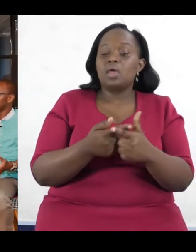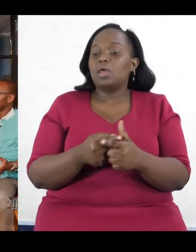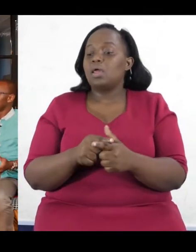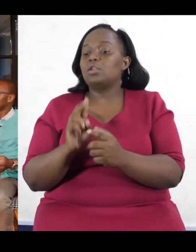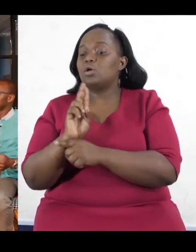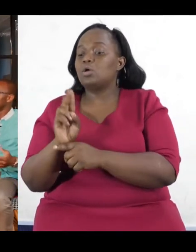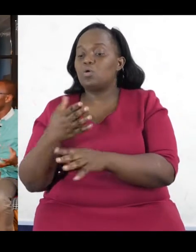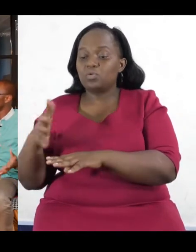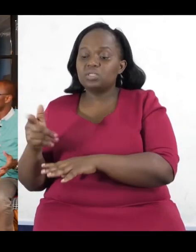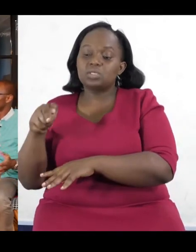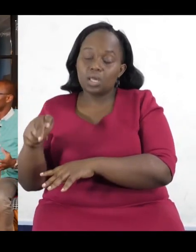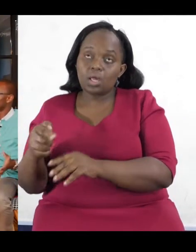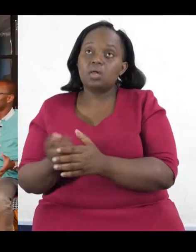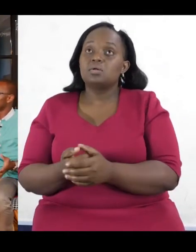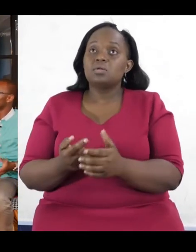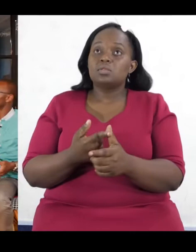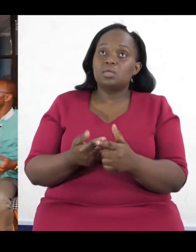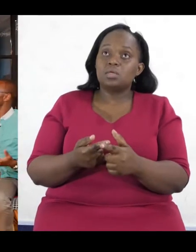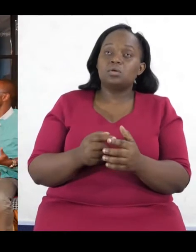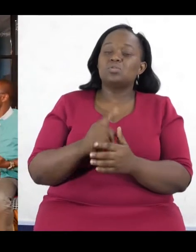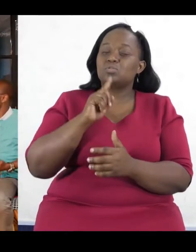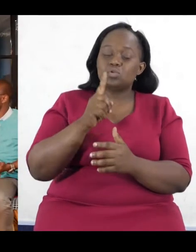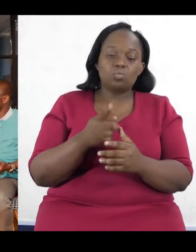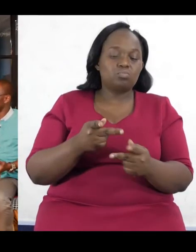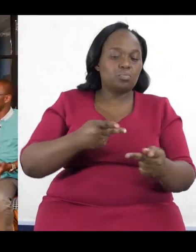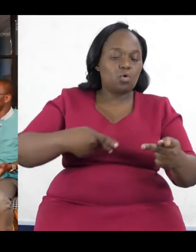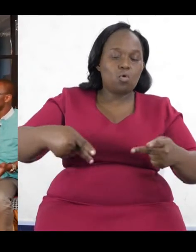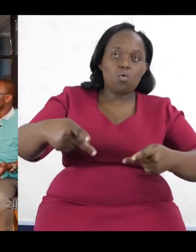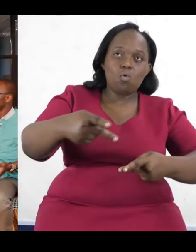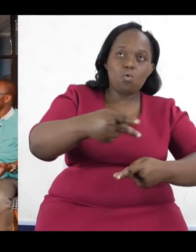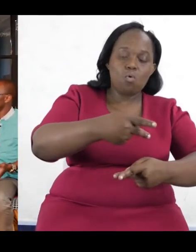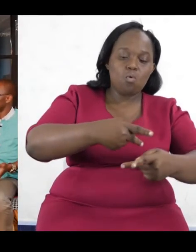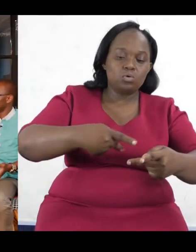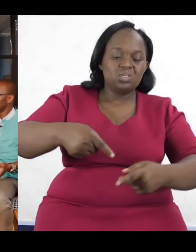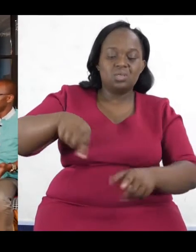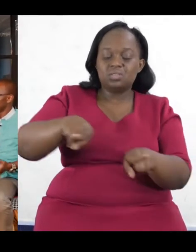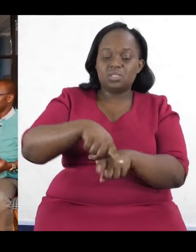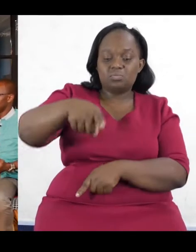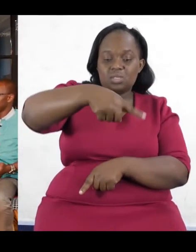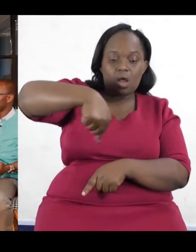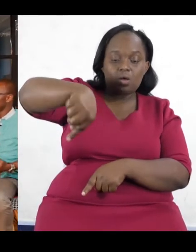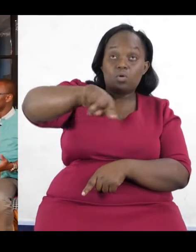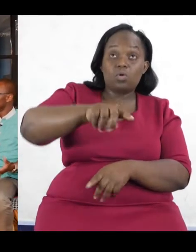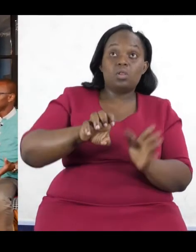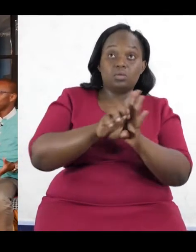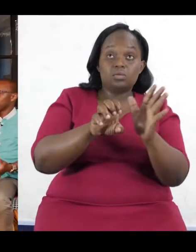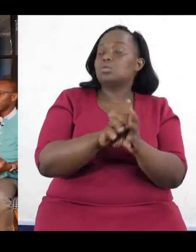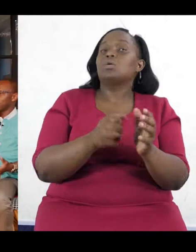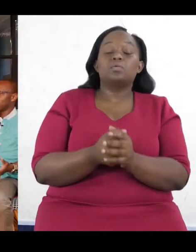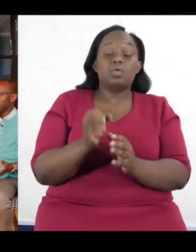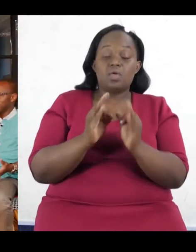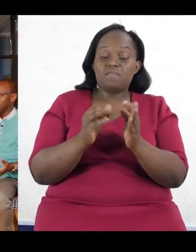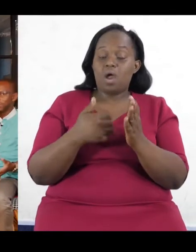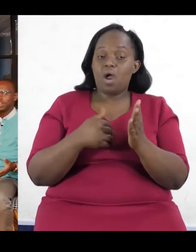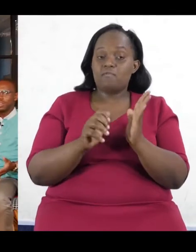output or the result of what you produce becomes an input in the cycle. So it's like a circle. For example, if you grow, for